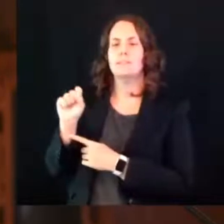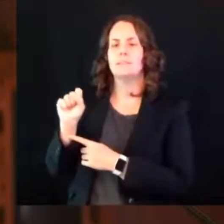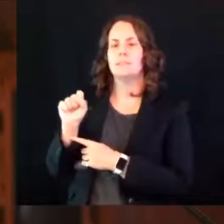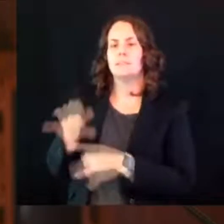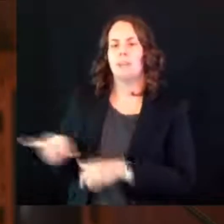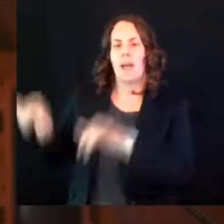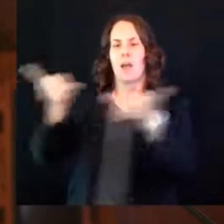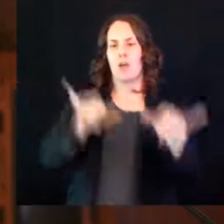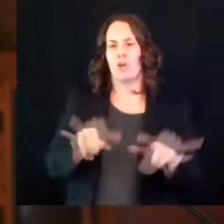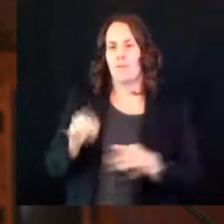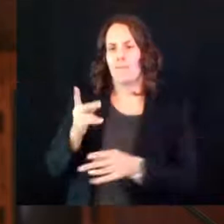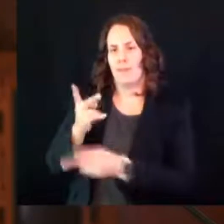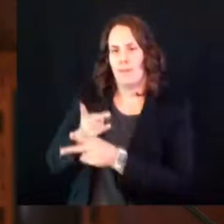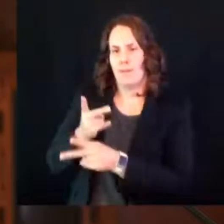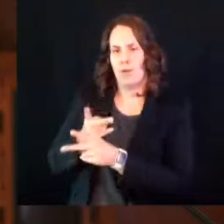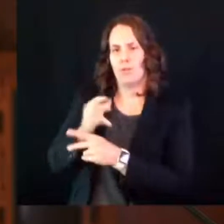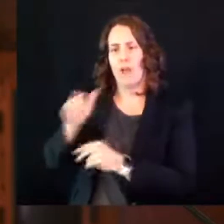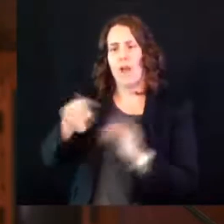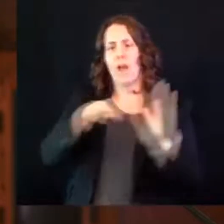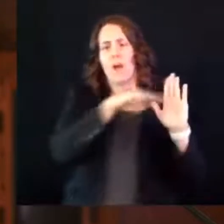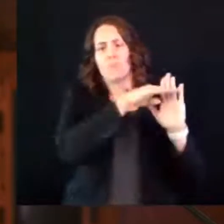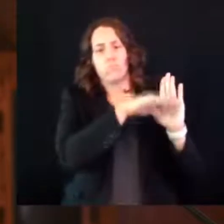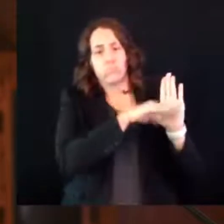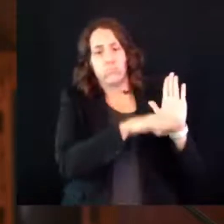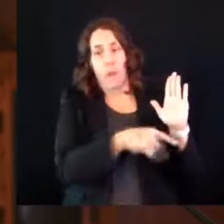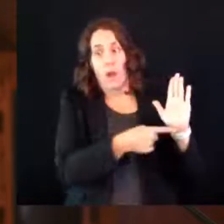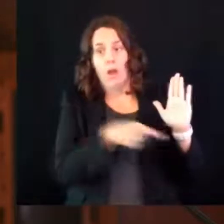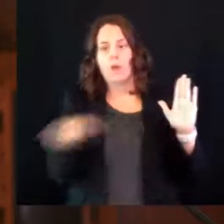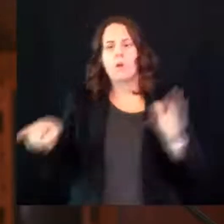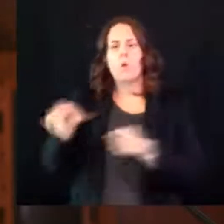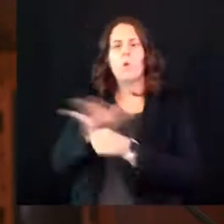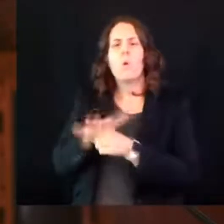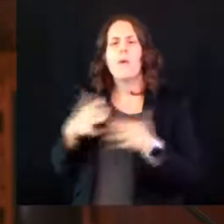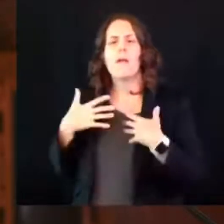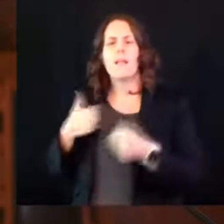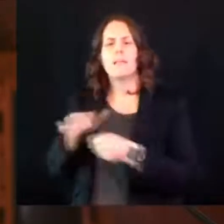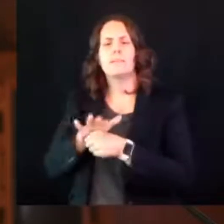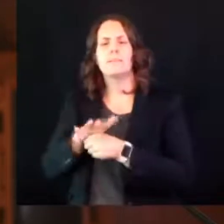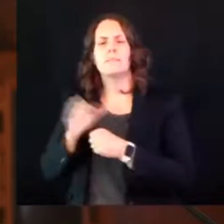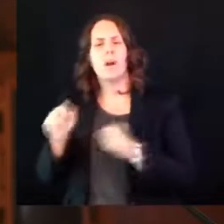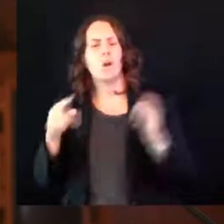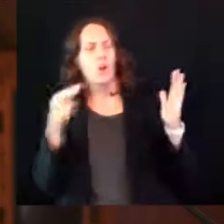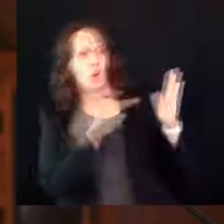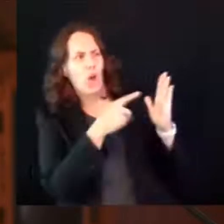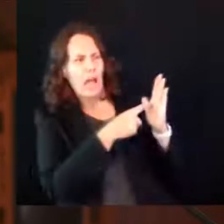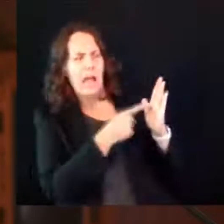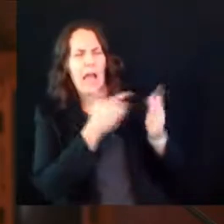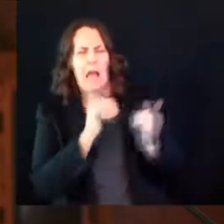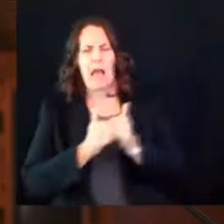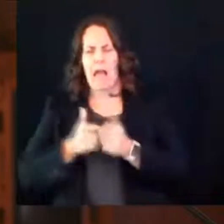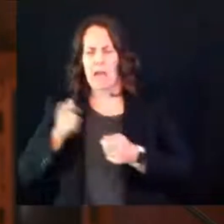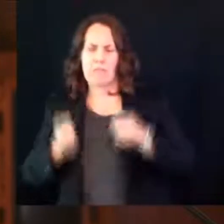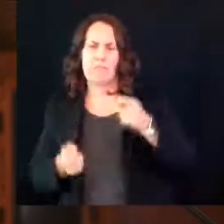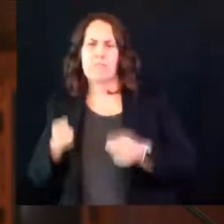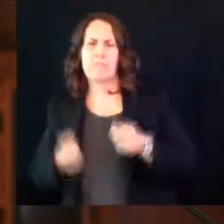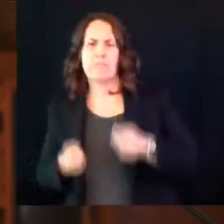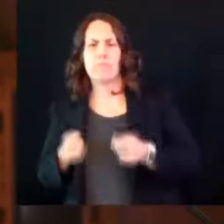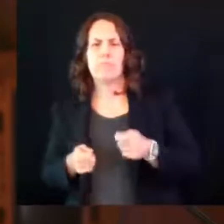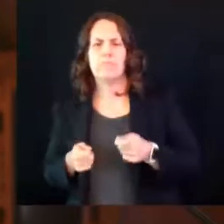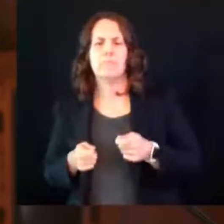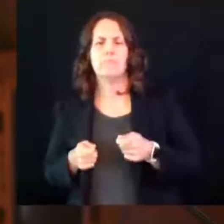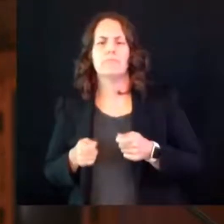to reduce the burden of contact tracing, a shortened questionnaire form,